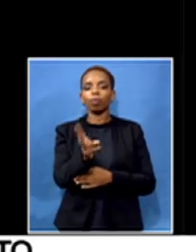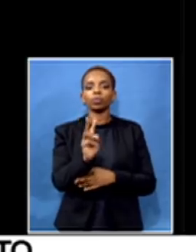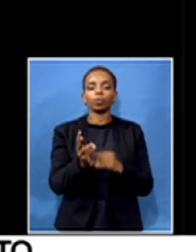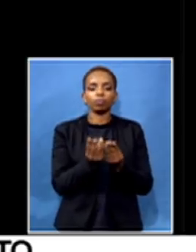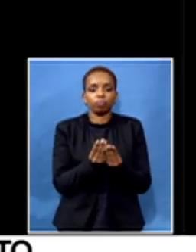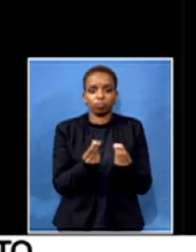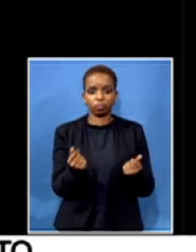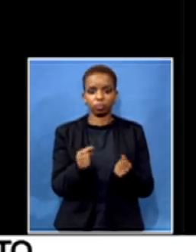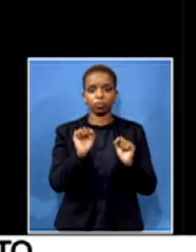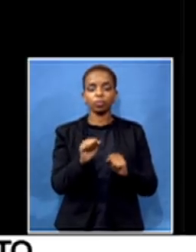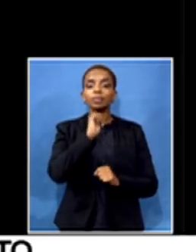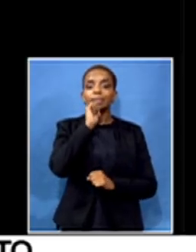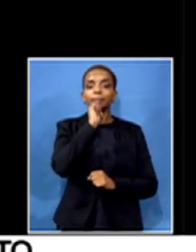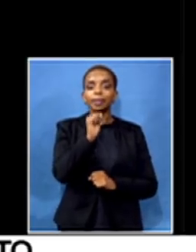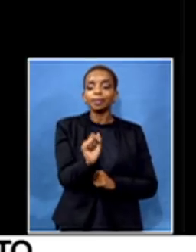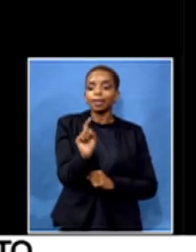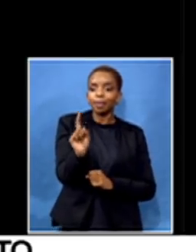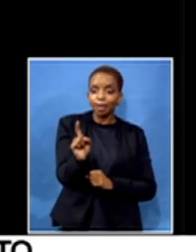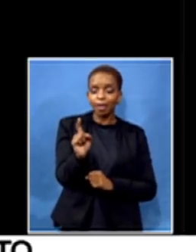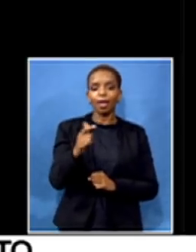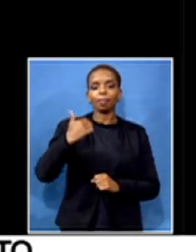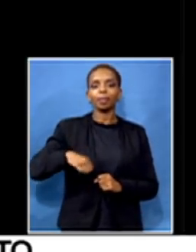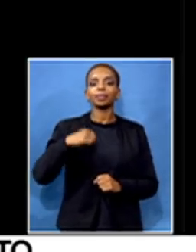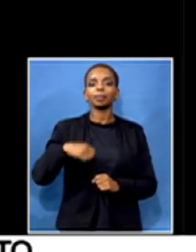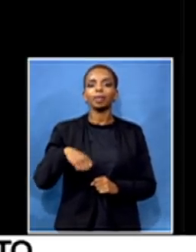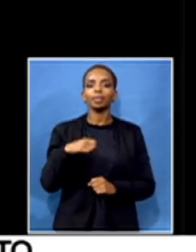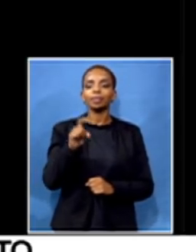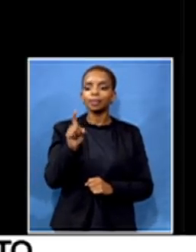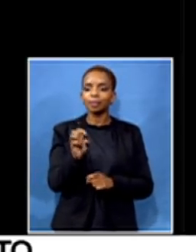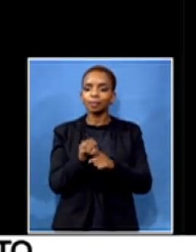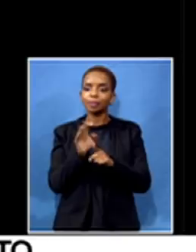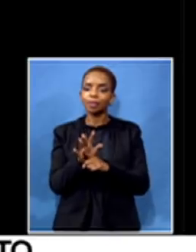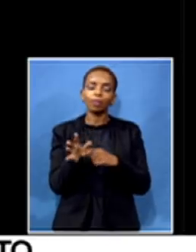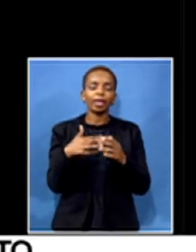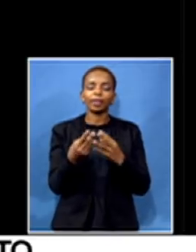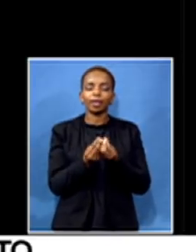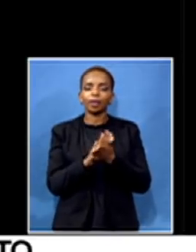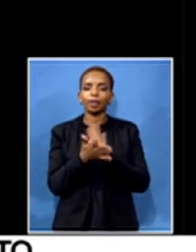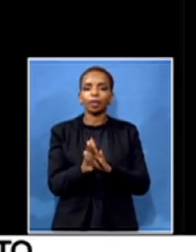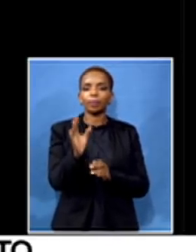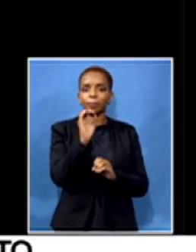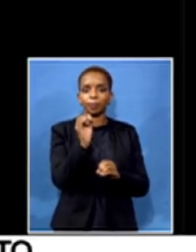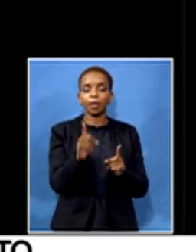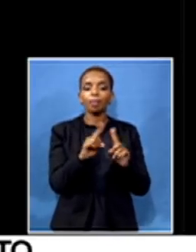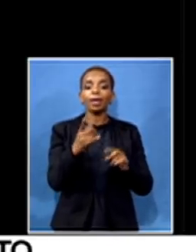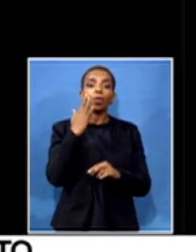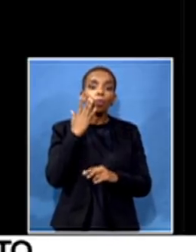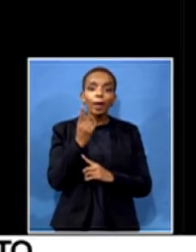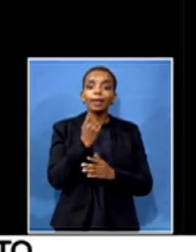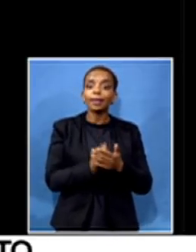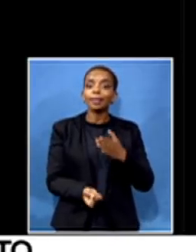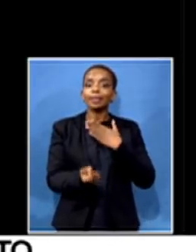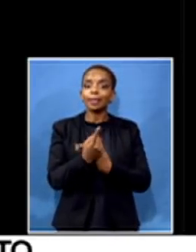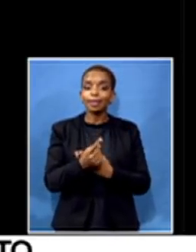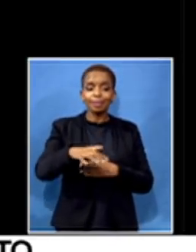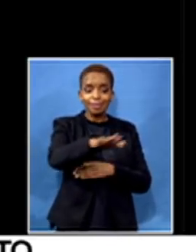the municipalities on 139 or not. It doesn't affect anything. Then when there's a hotspot and we need to intervene, or whether there's